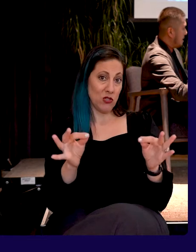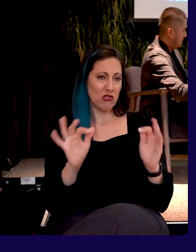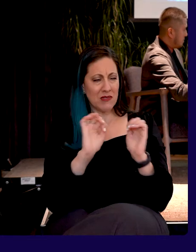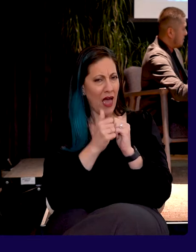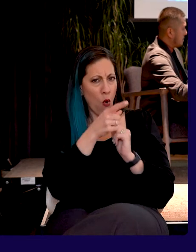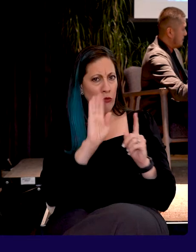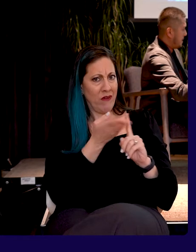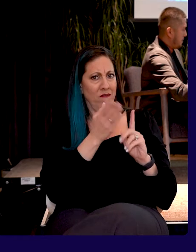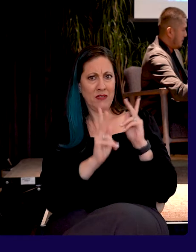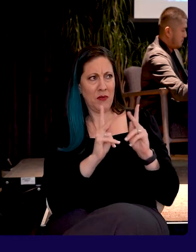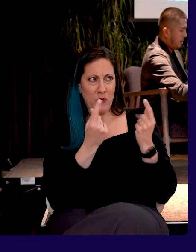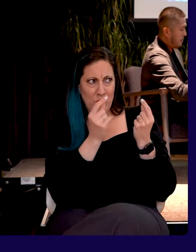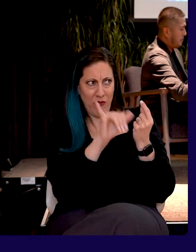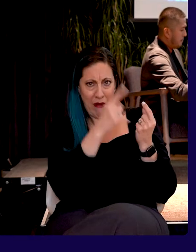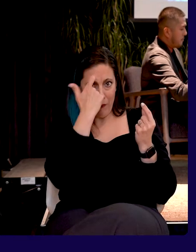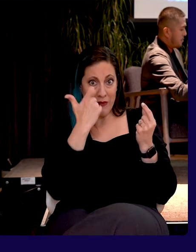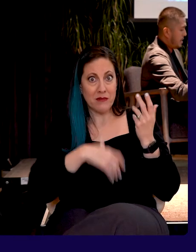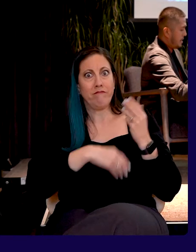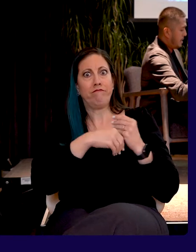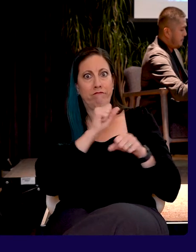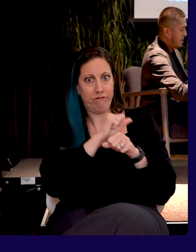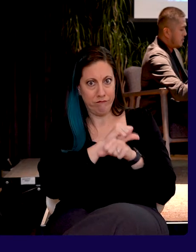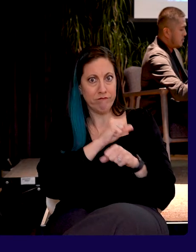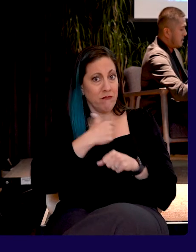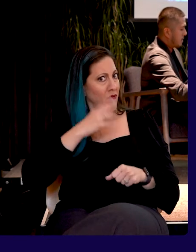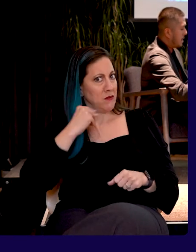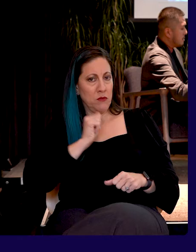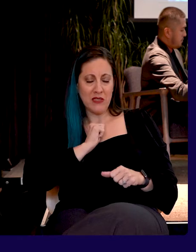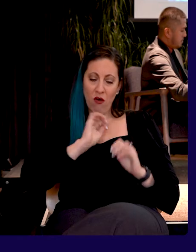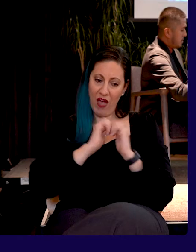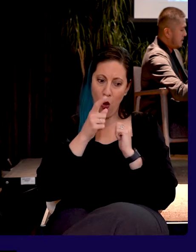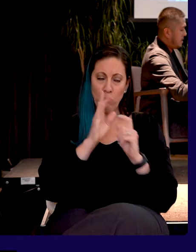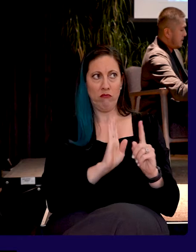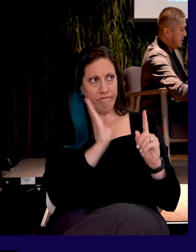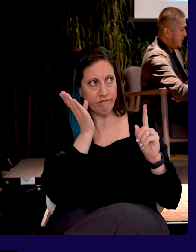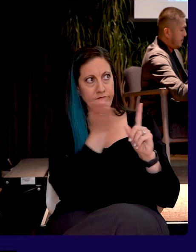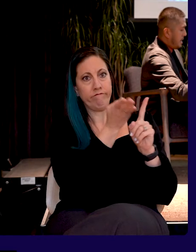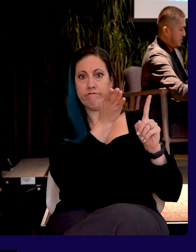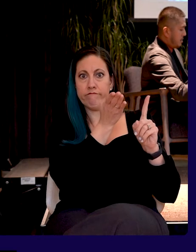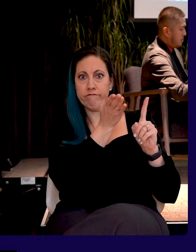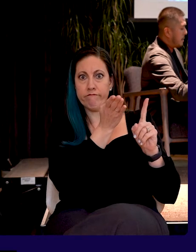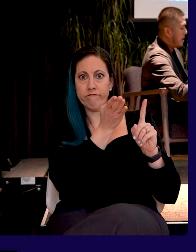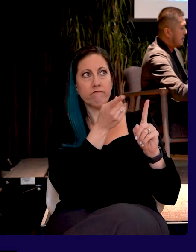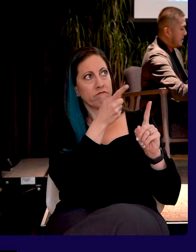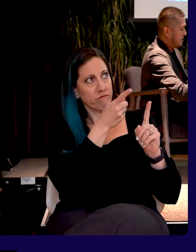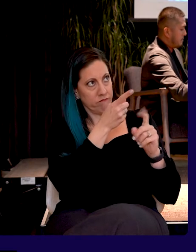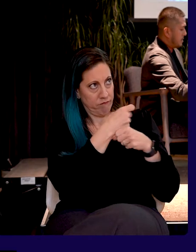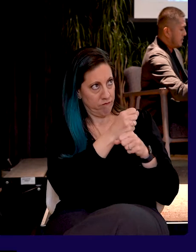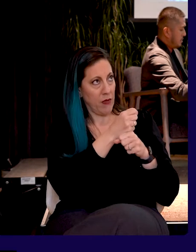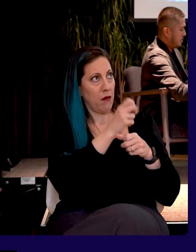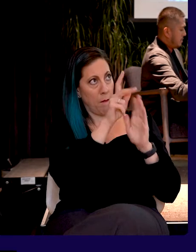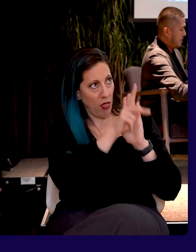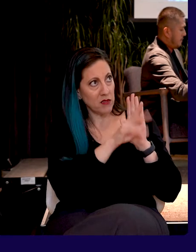take extra work. I've lived it firsthand. How do you make the case to folks that creating policies